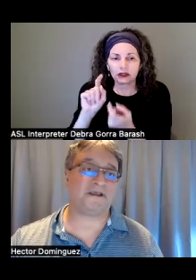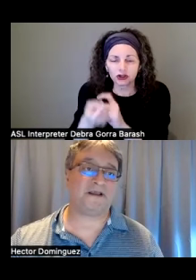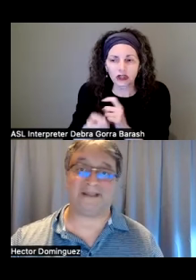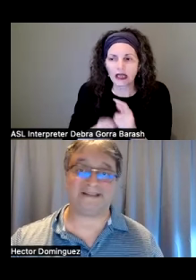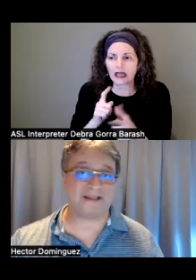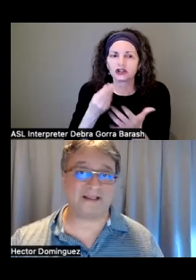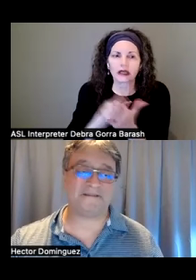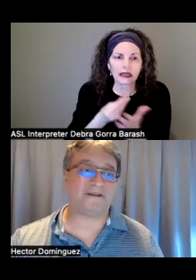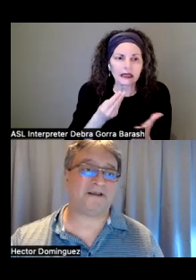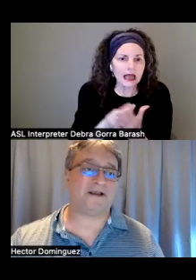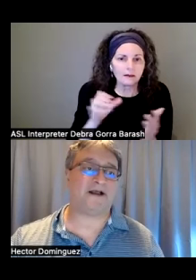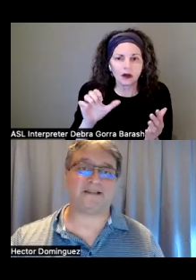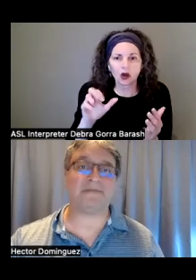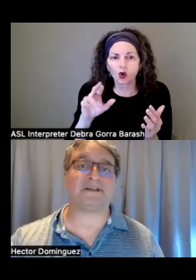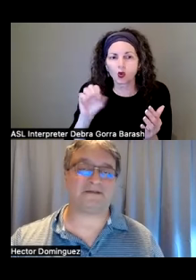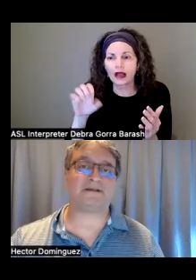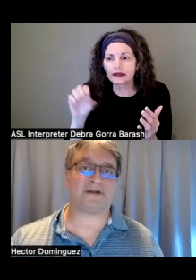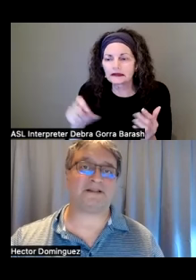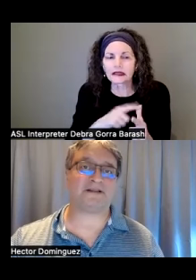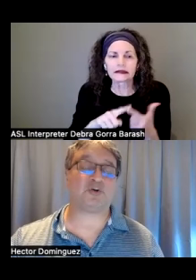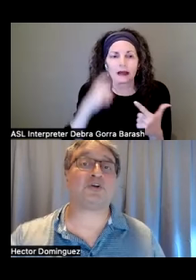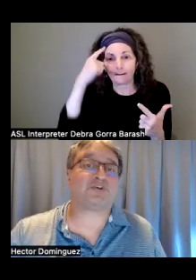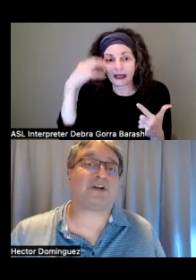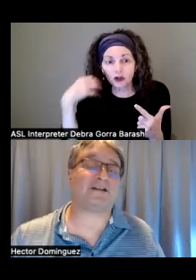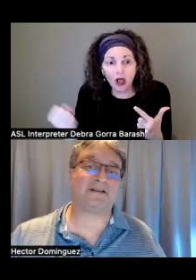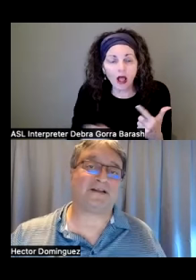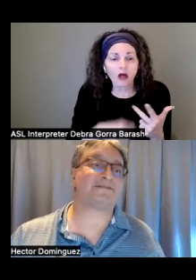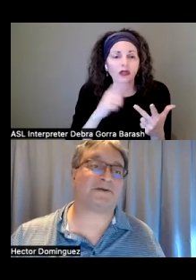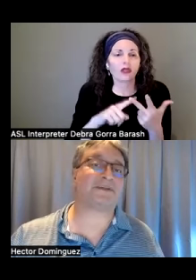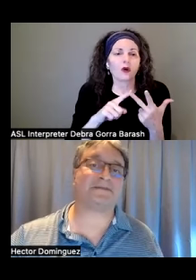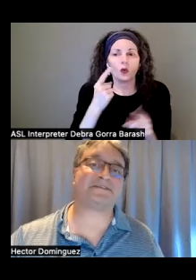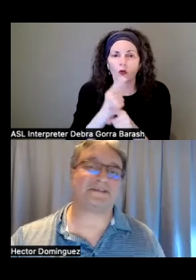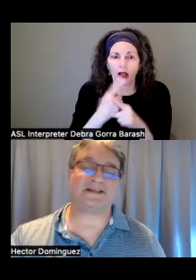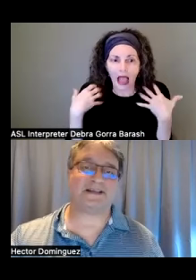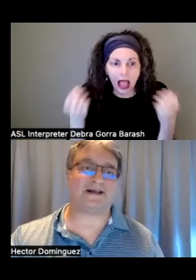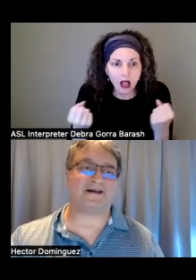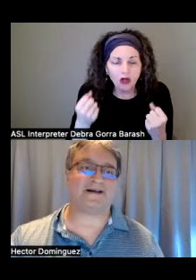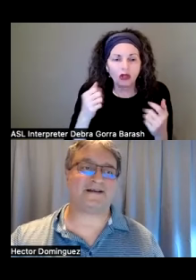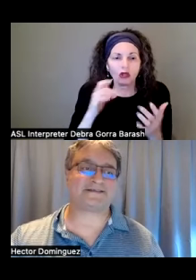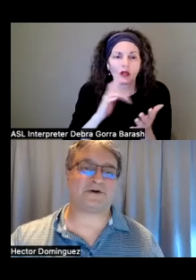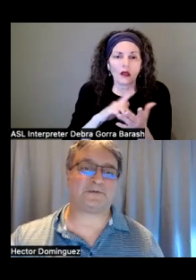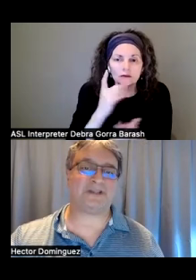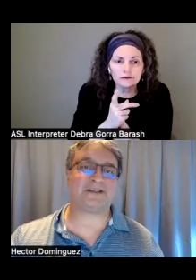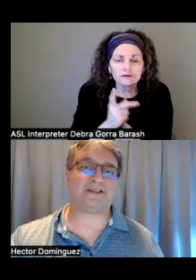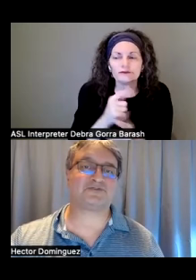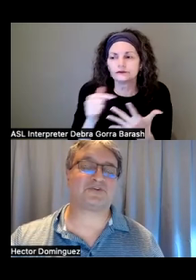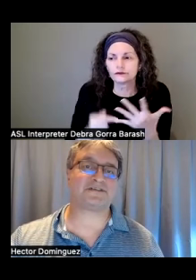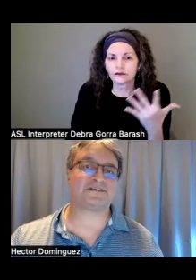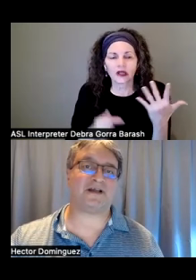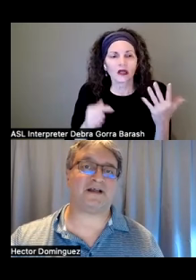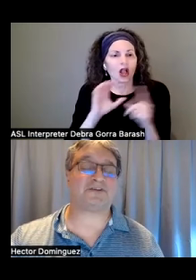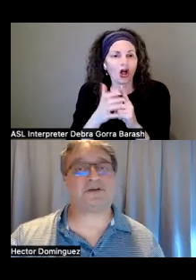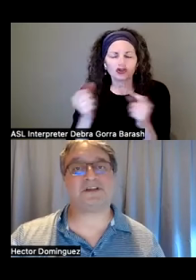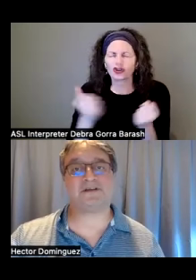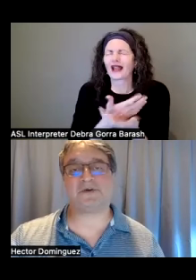health, mental health, name it, right? Cultural, sometimes. So we need to